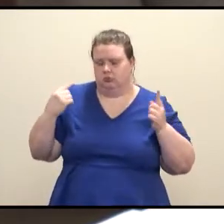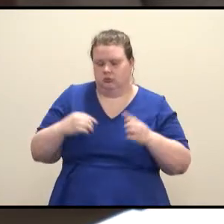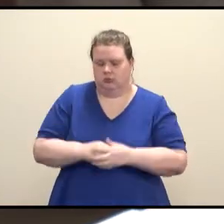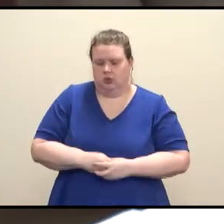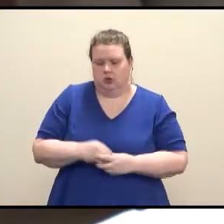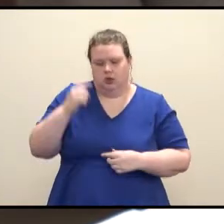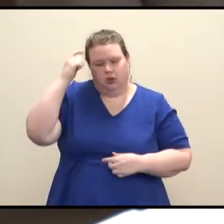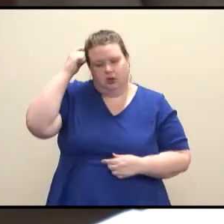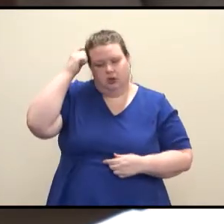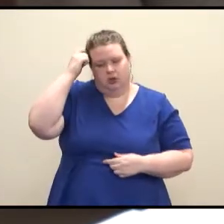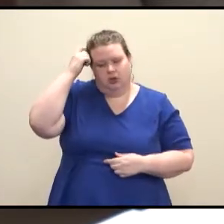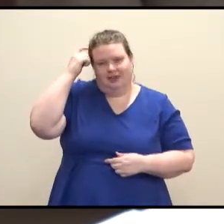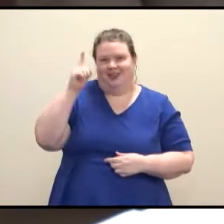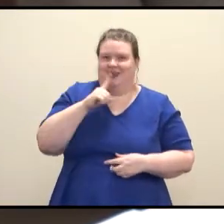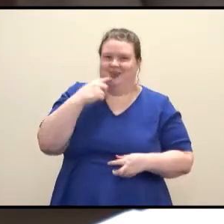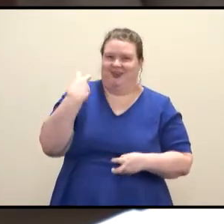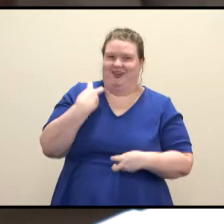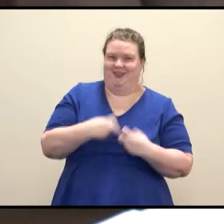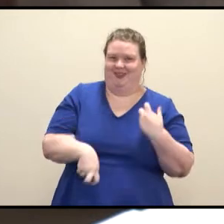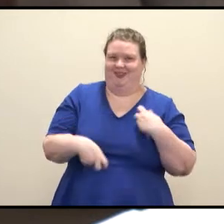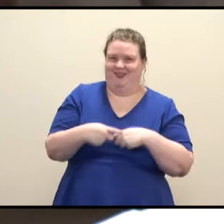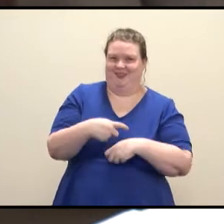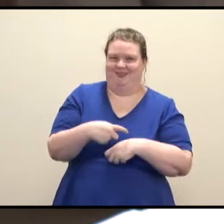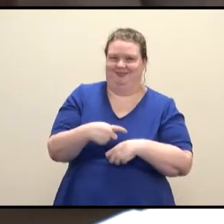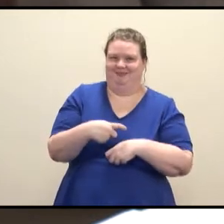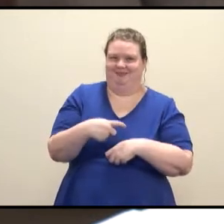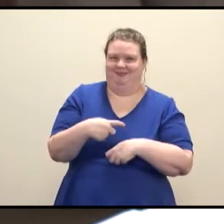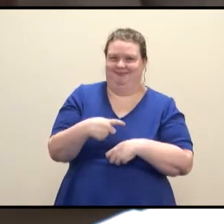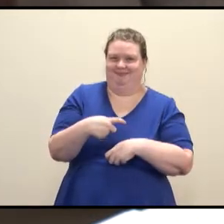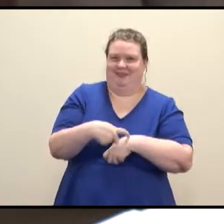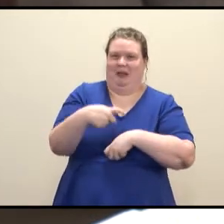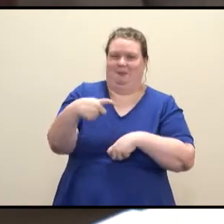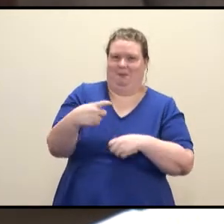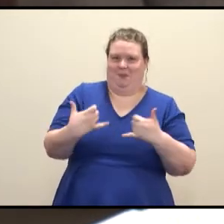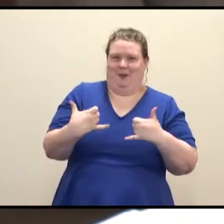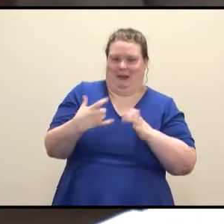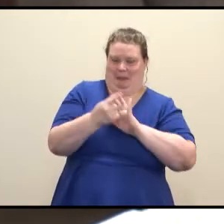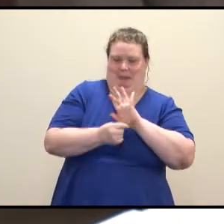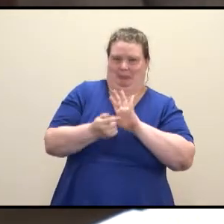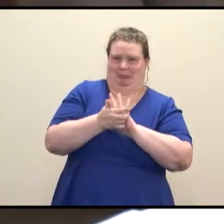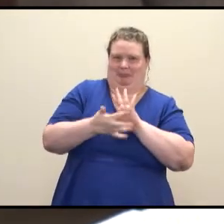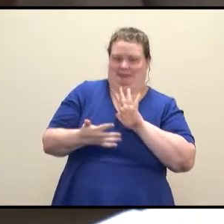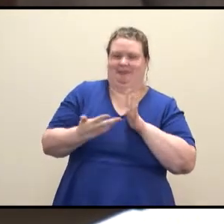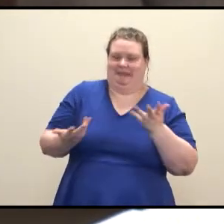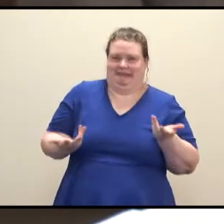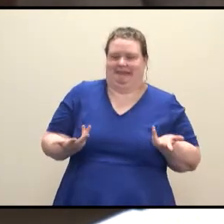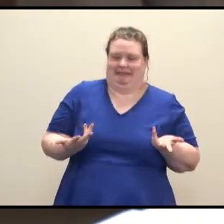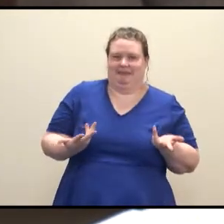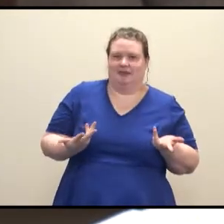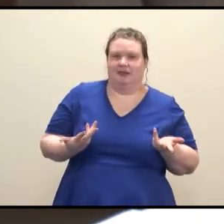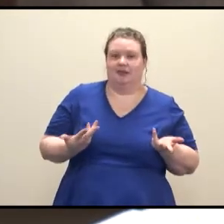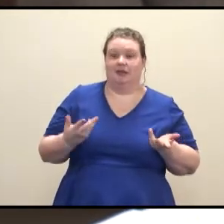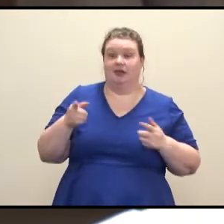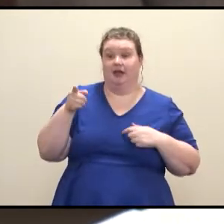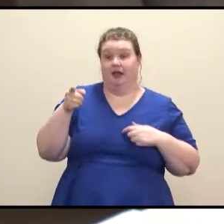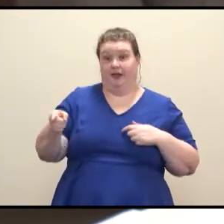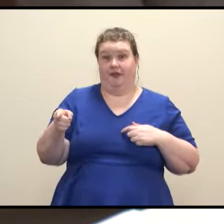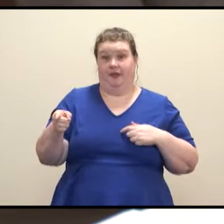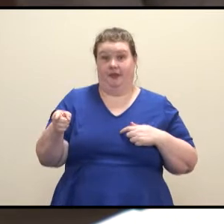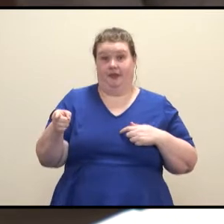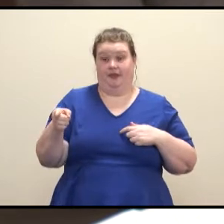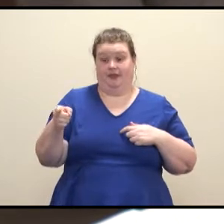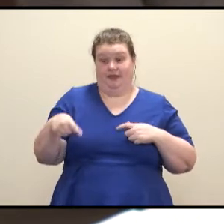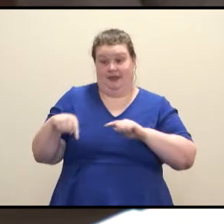It's a very challenging time to be doing this right now. And one of the strategies that the team came up with was to phase the